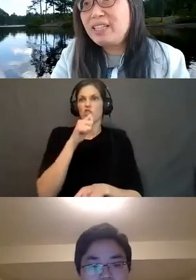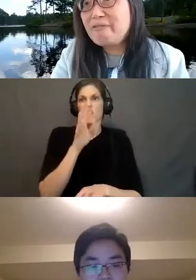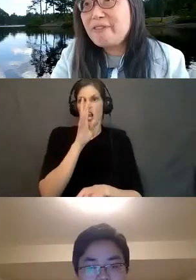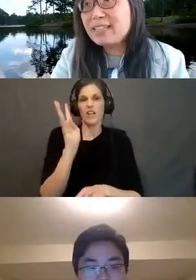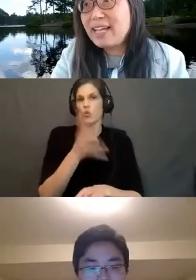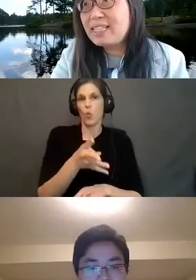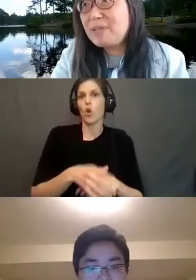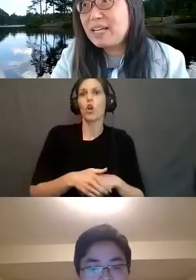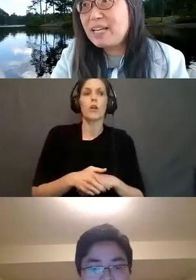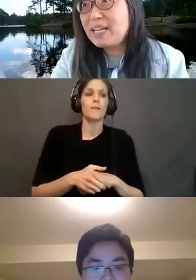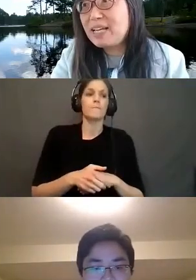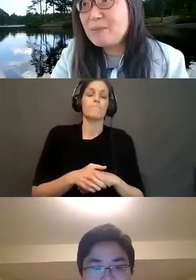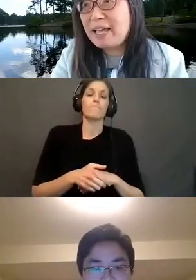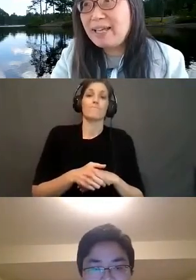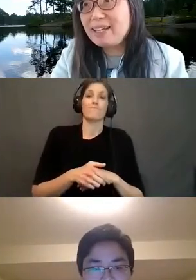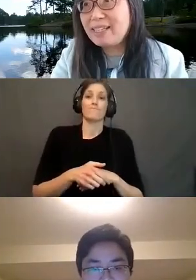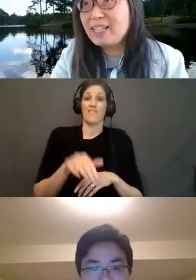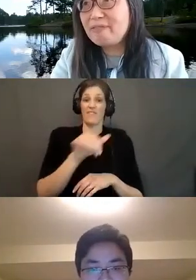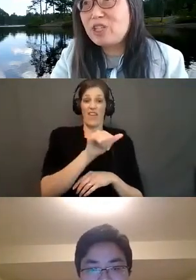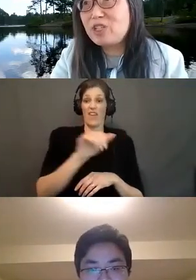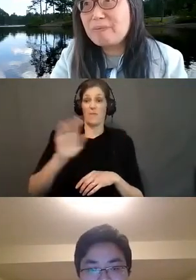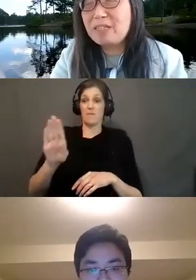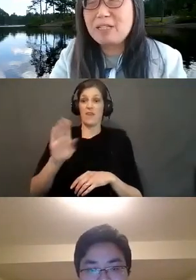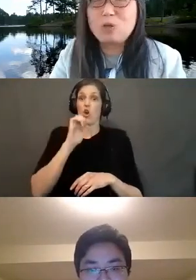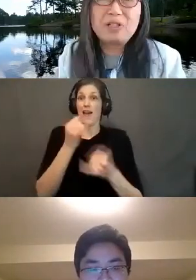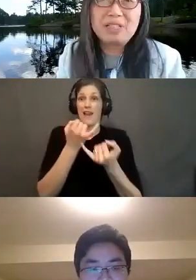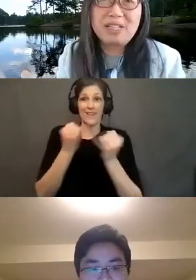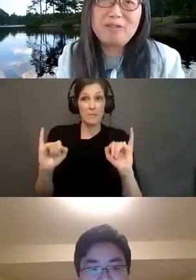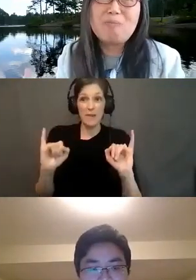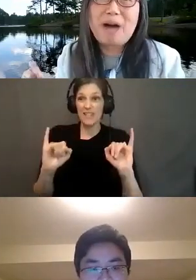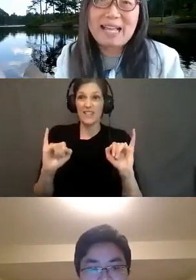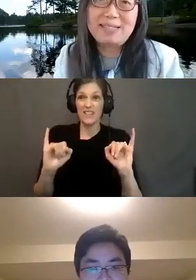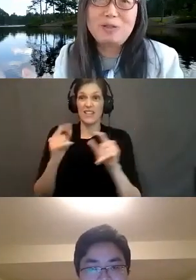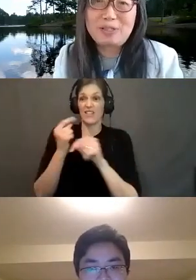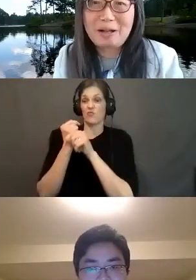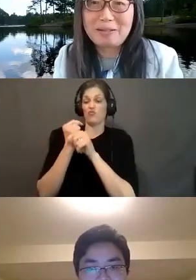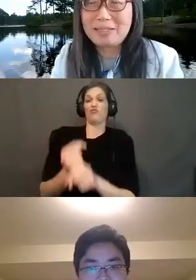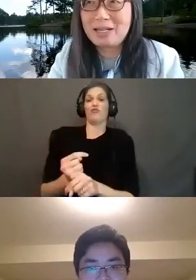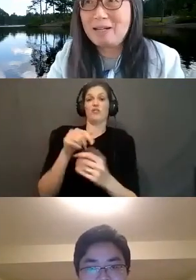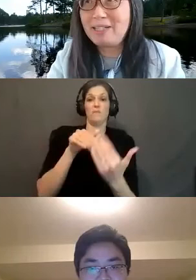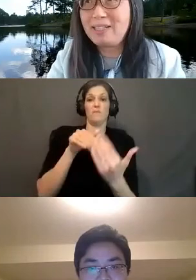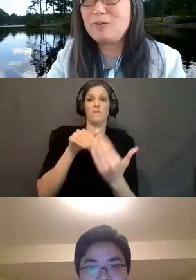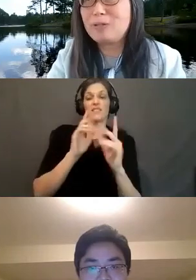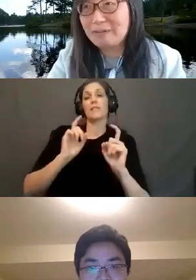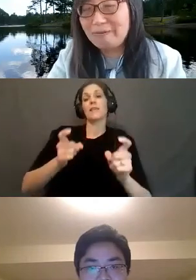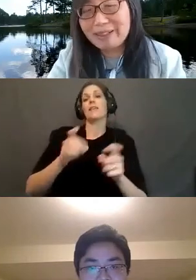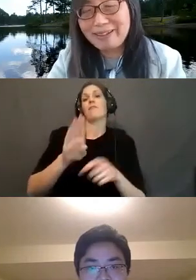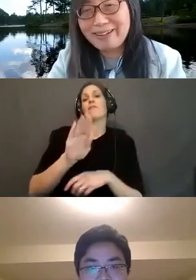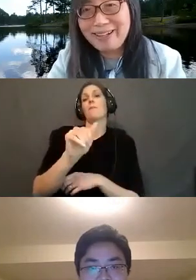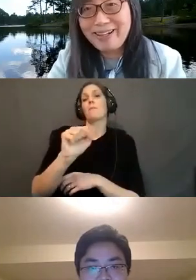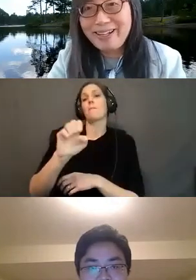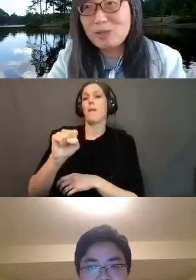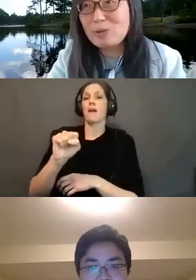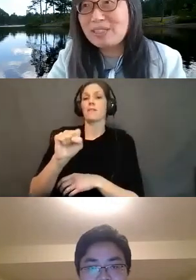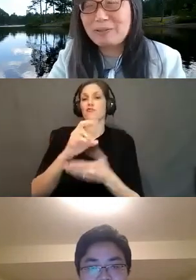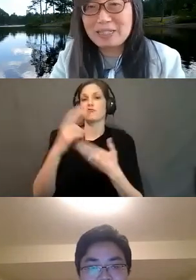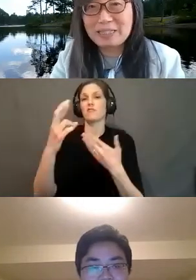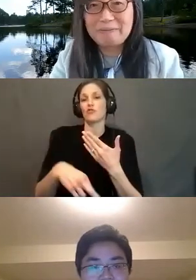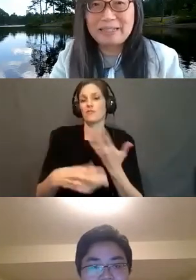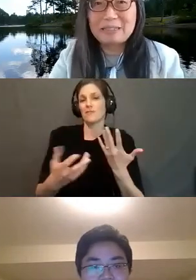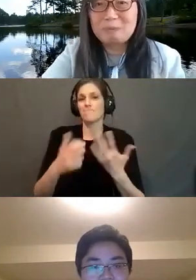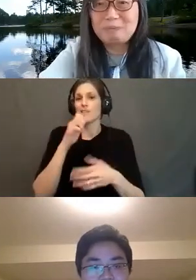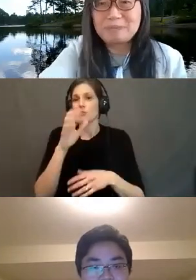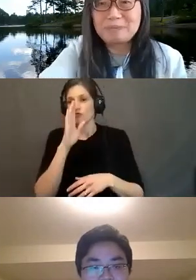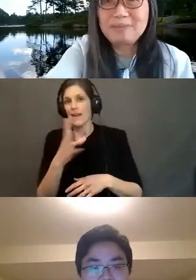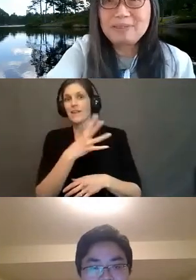when in fact A and B are not independent, the conventional methods will give you biased results of the indirect effect as well as the direct